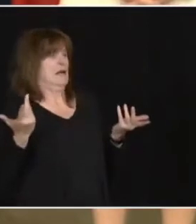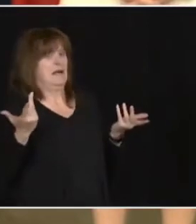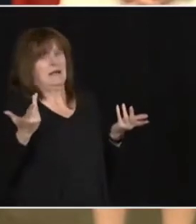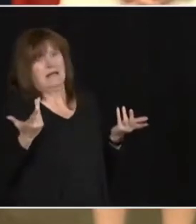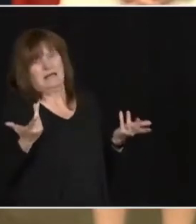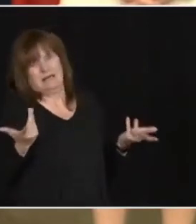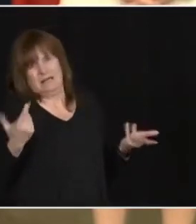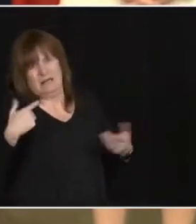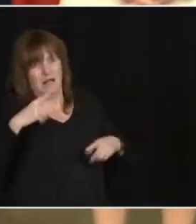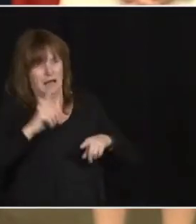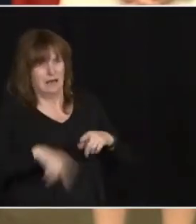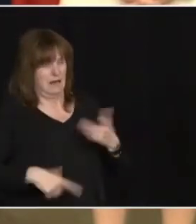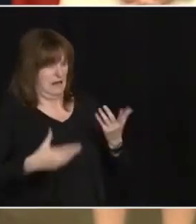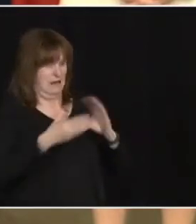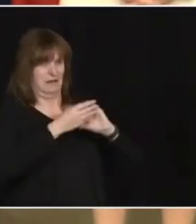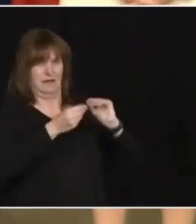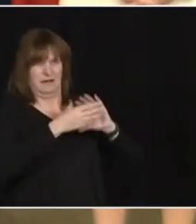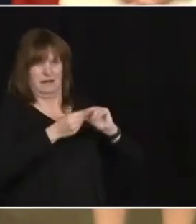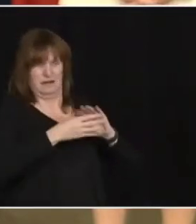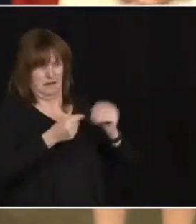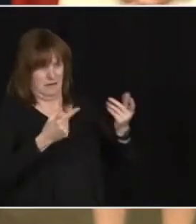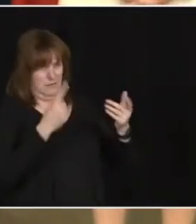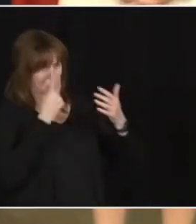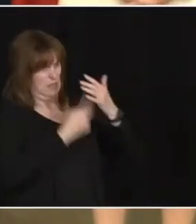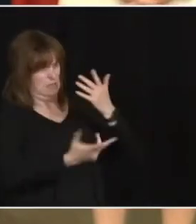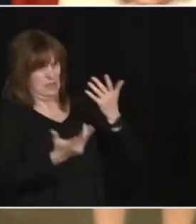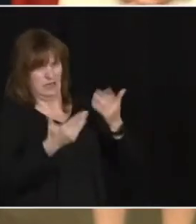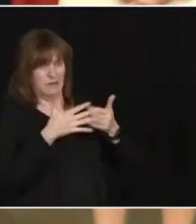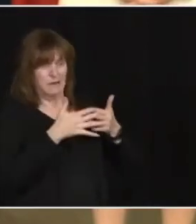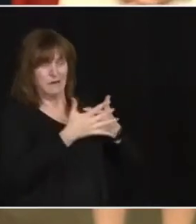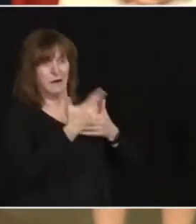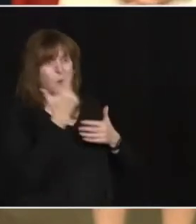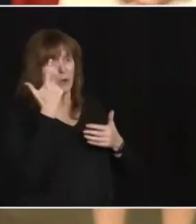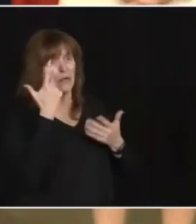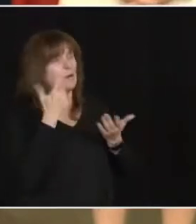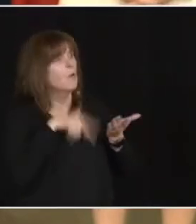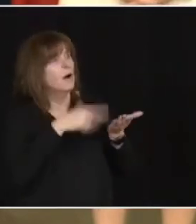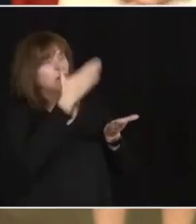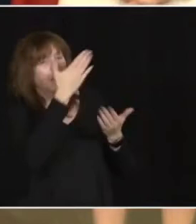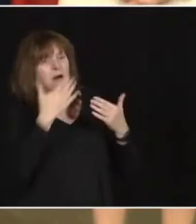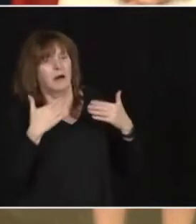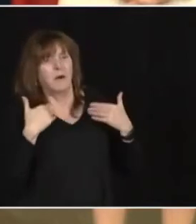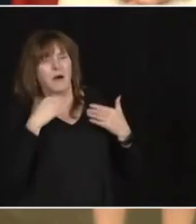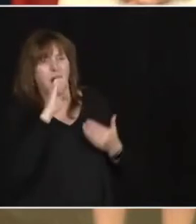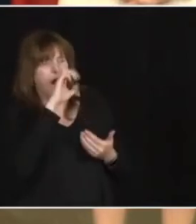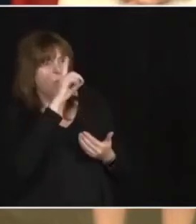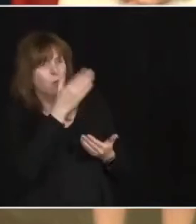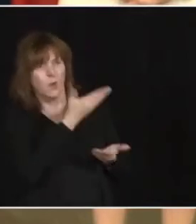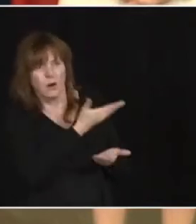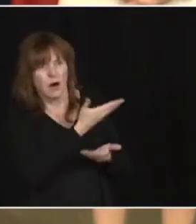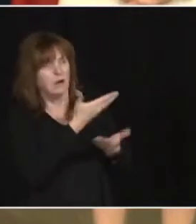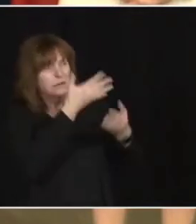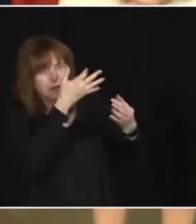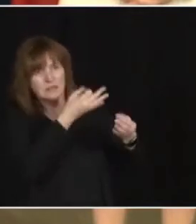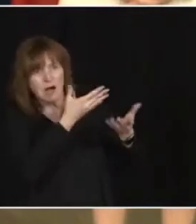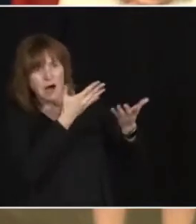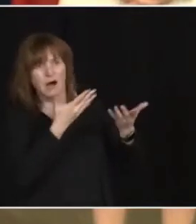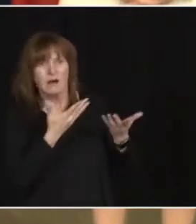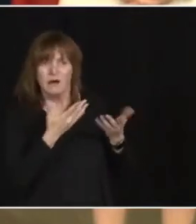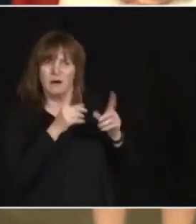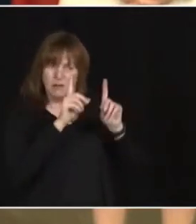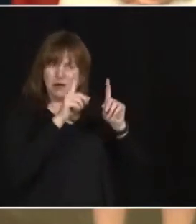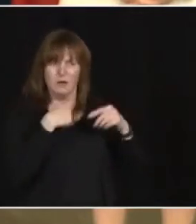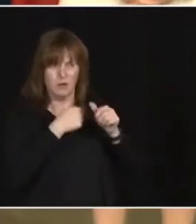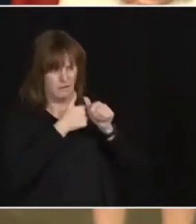rolls out over the next little while and base it on that, and base it on definitely what the Chief Medical Officer has